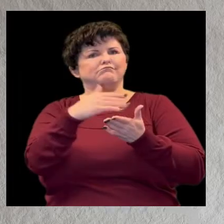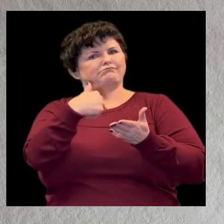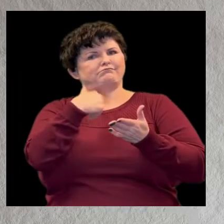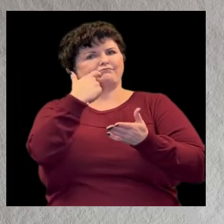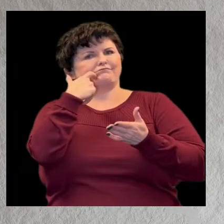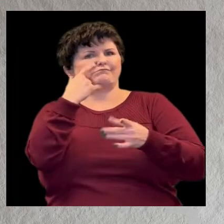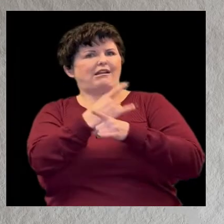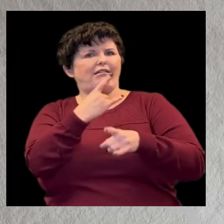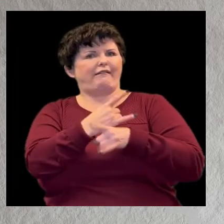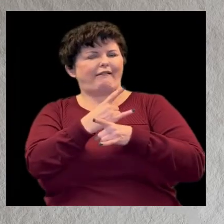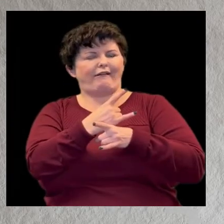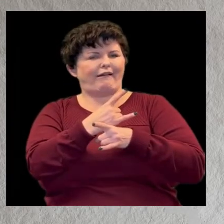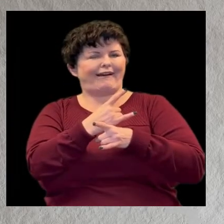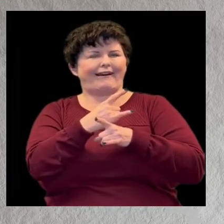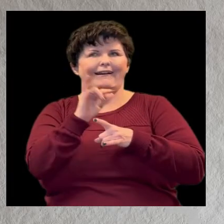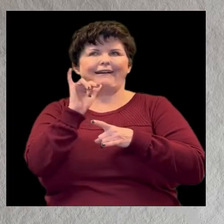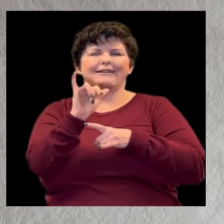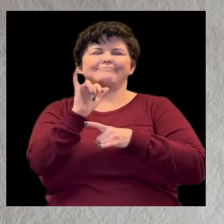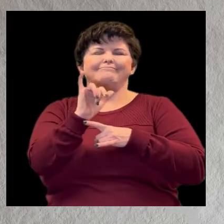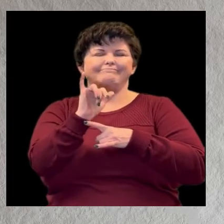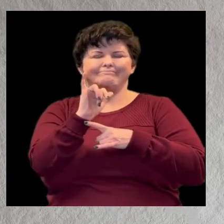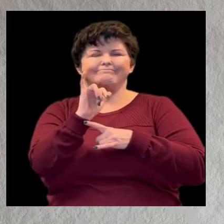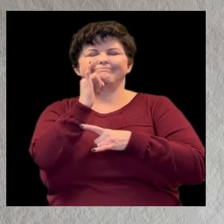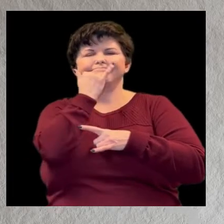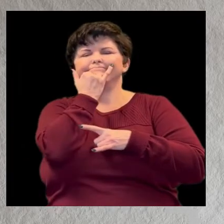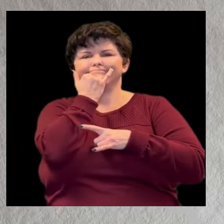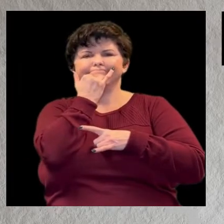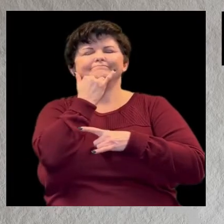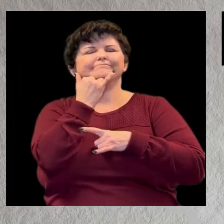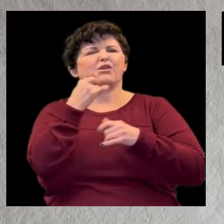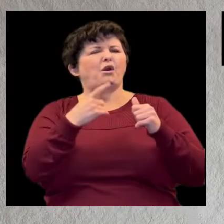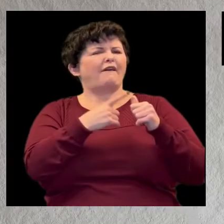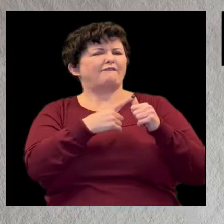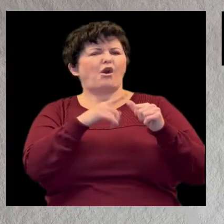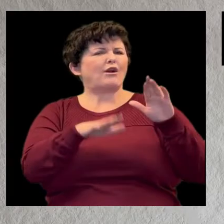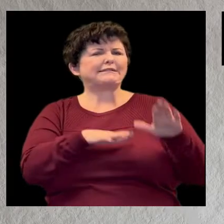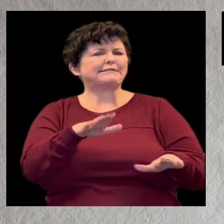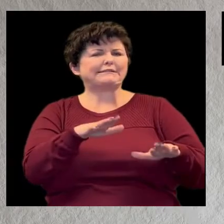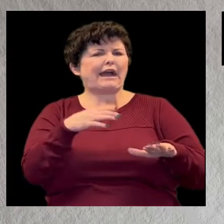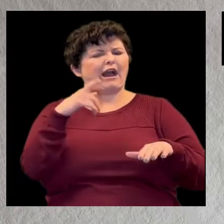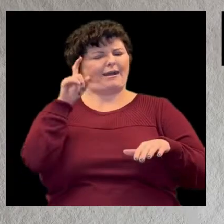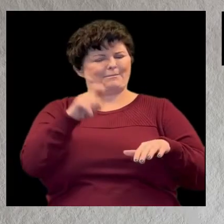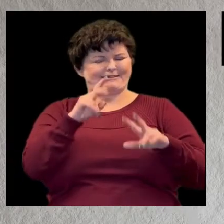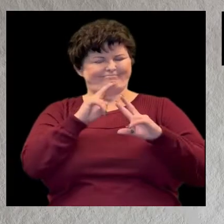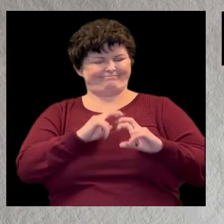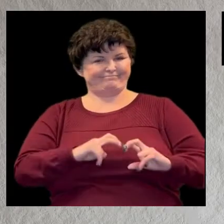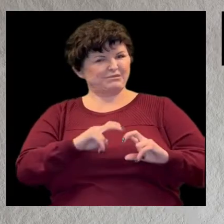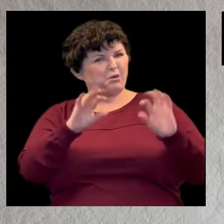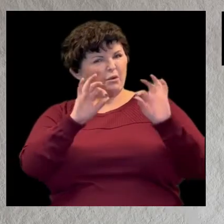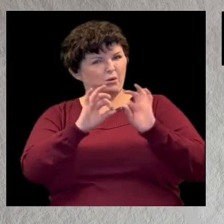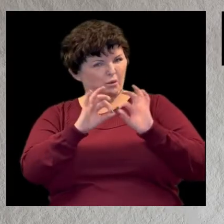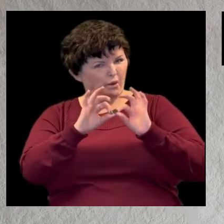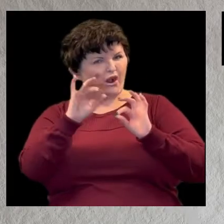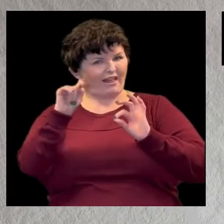So the first step was I had to decide whether the problem was worth fixing.